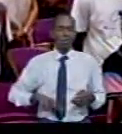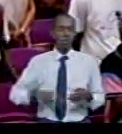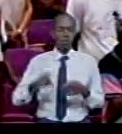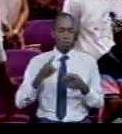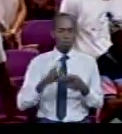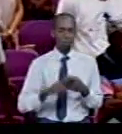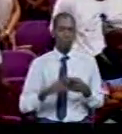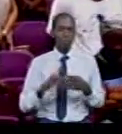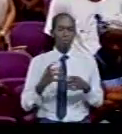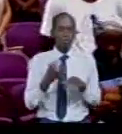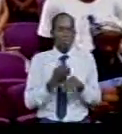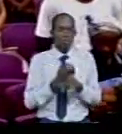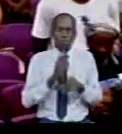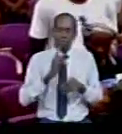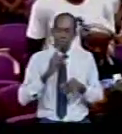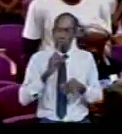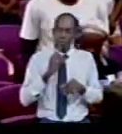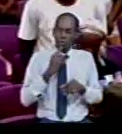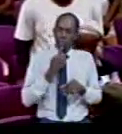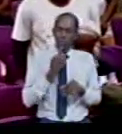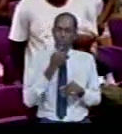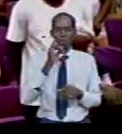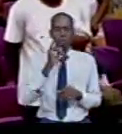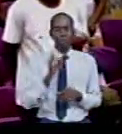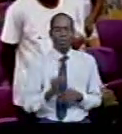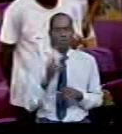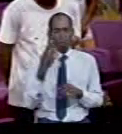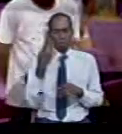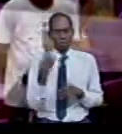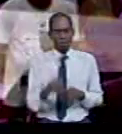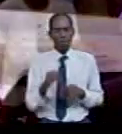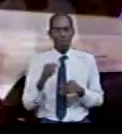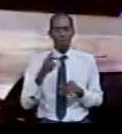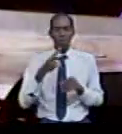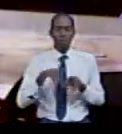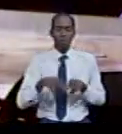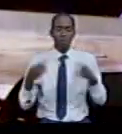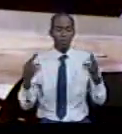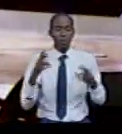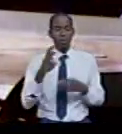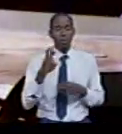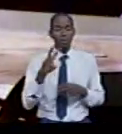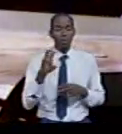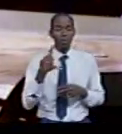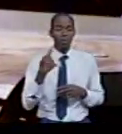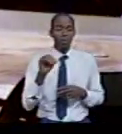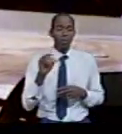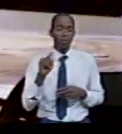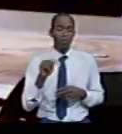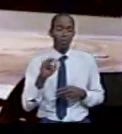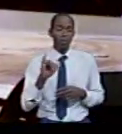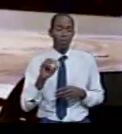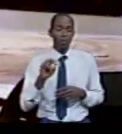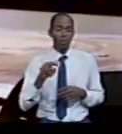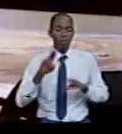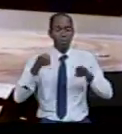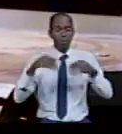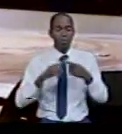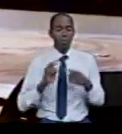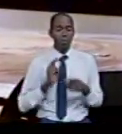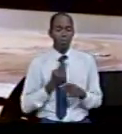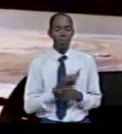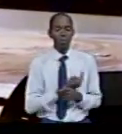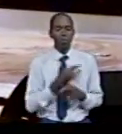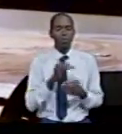take seriously the revelation you're giving us so that we'll not gamble with our lives,